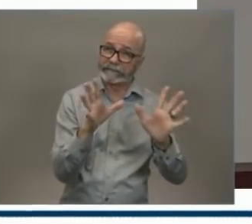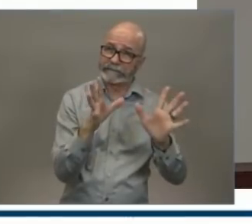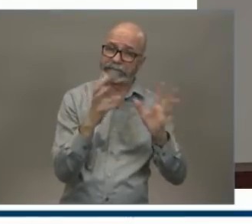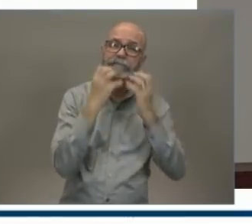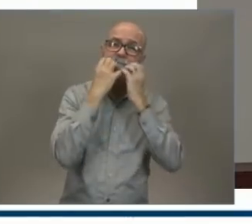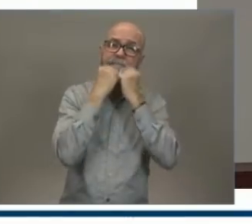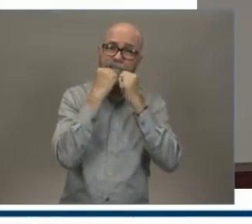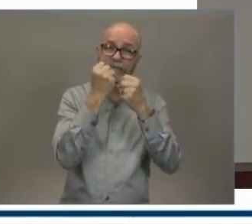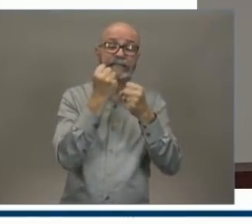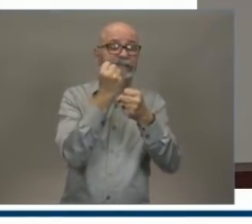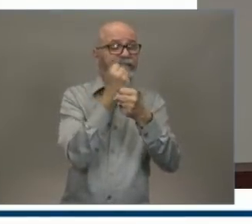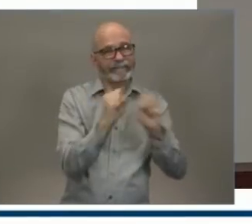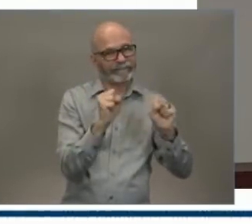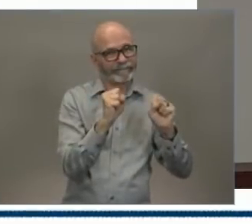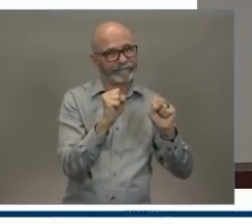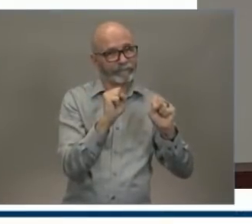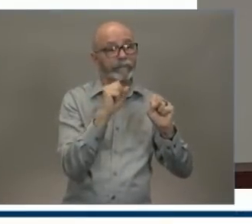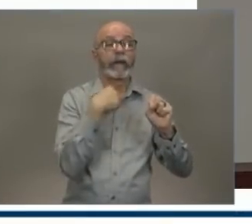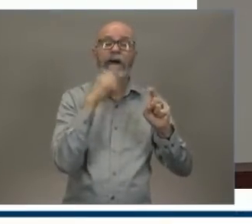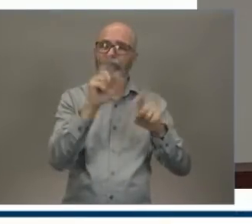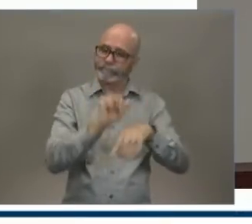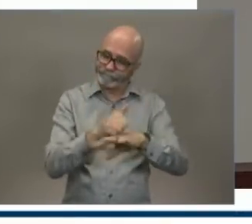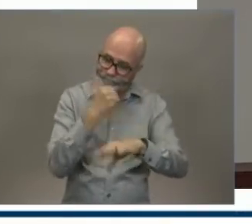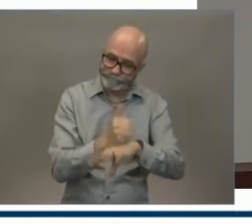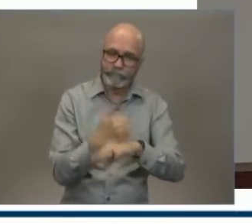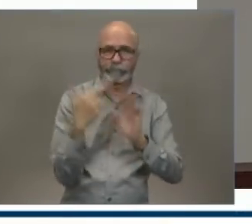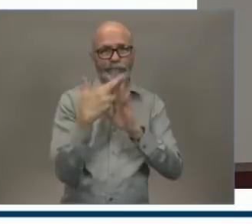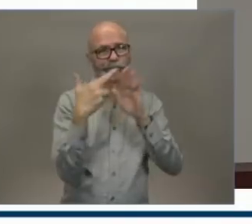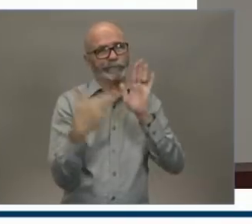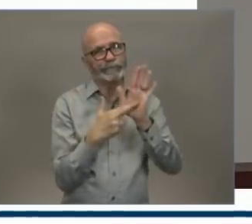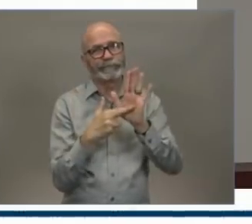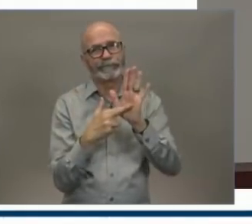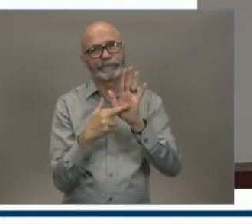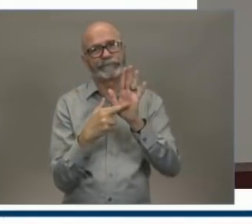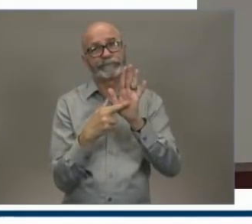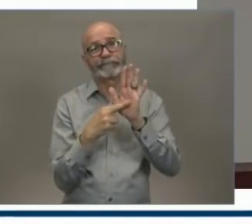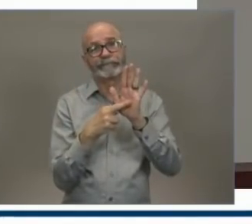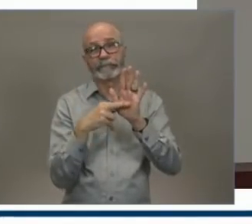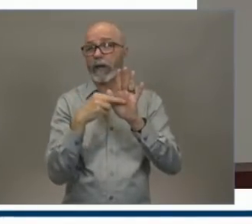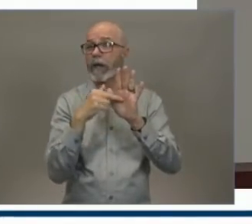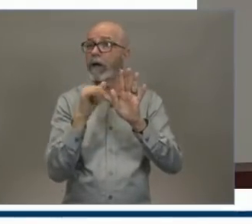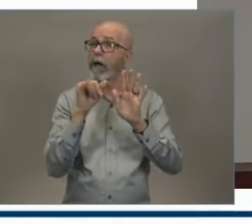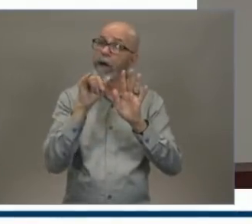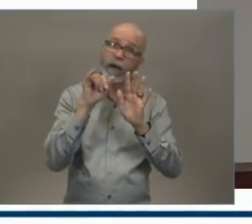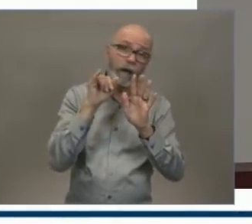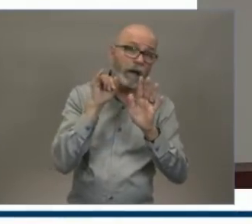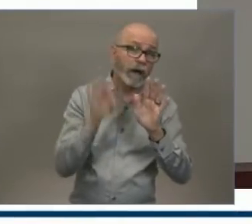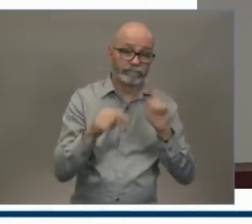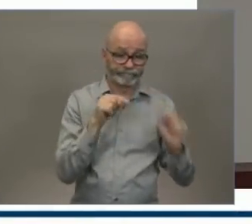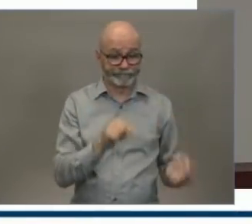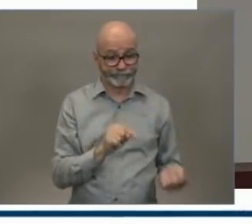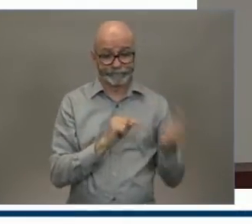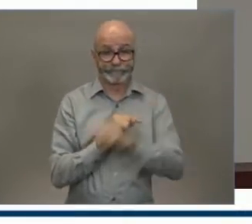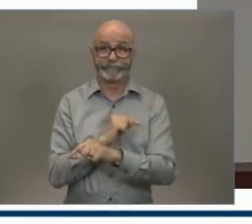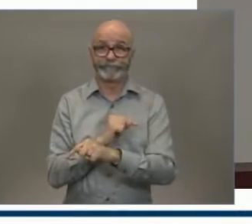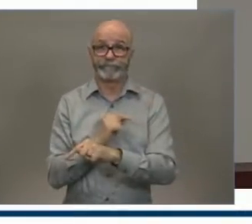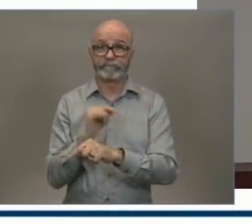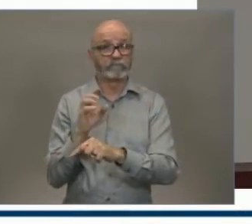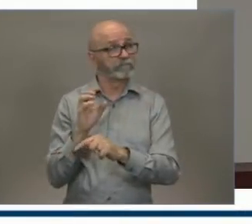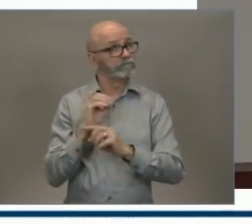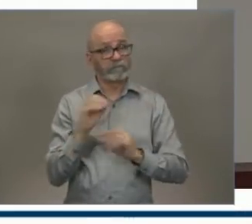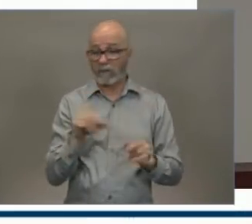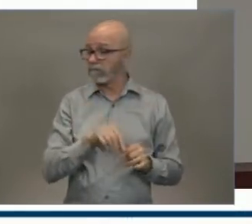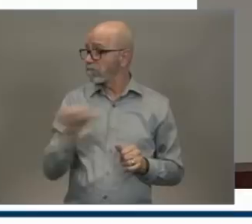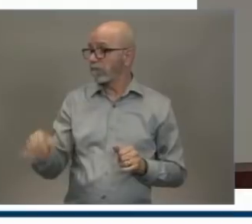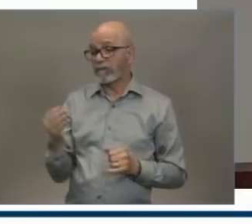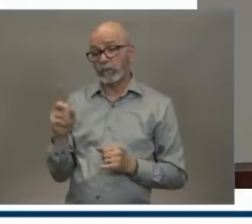that if people aren't or are exempted from quarantining, and for the rest of Nova Scotians to know that